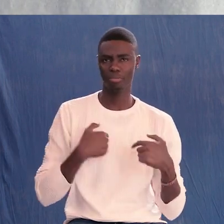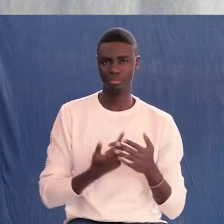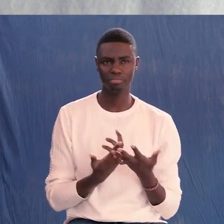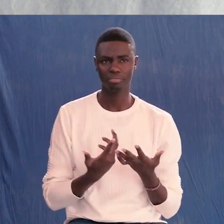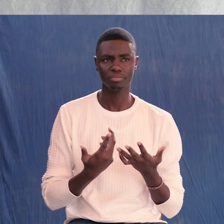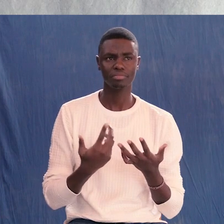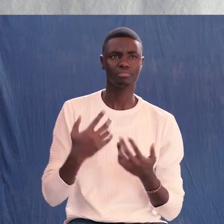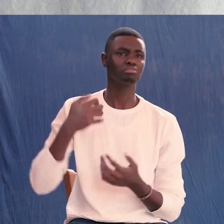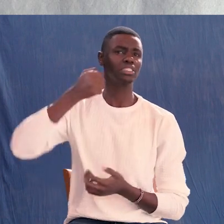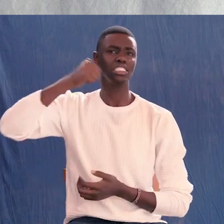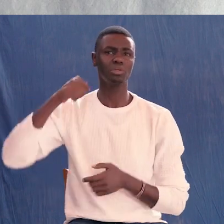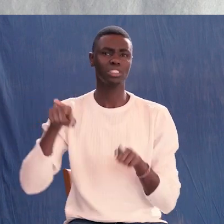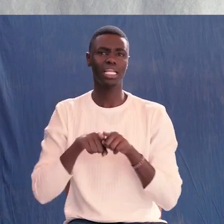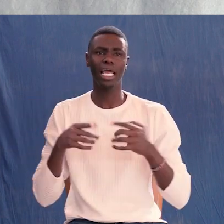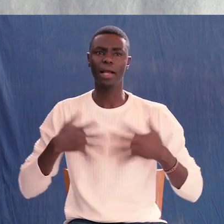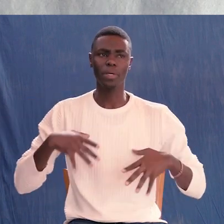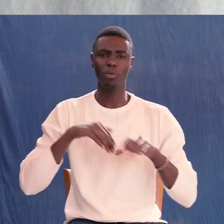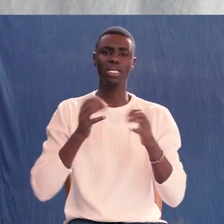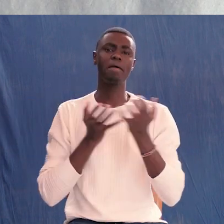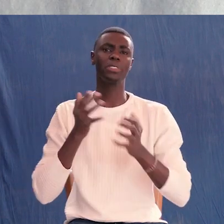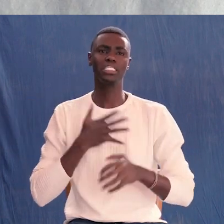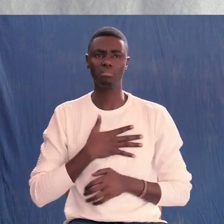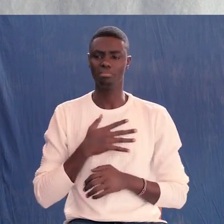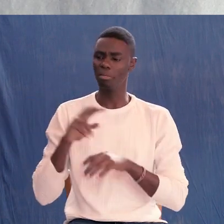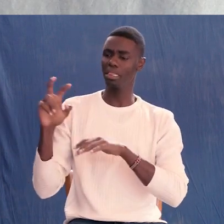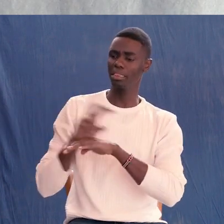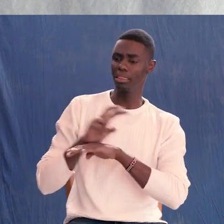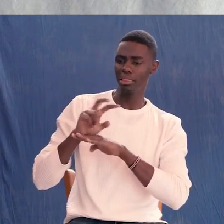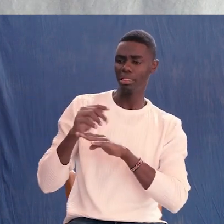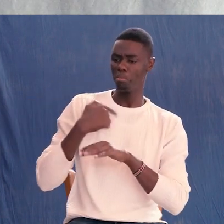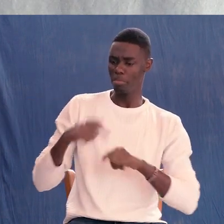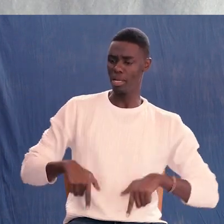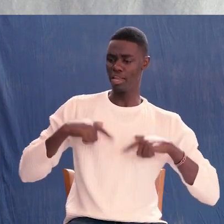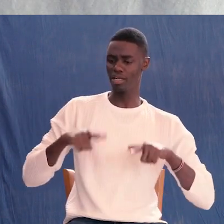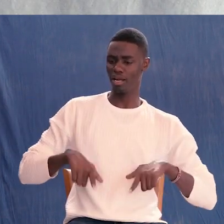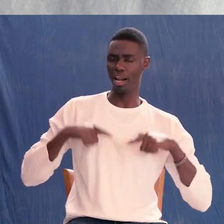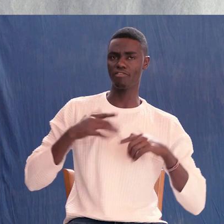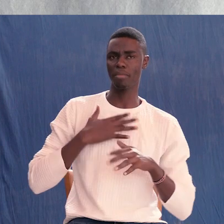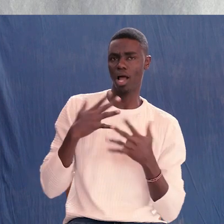It sounds like people in my business monitoring how I'm living my life.